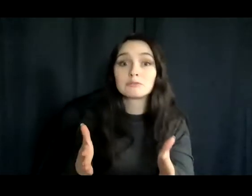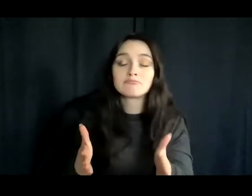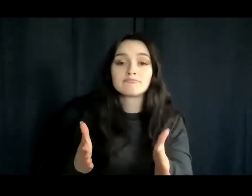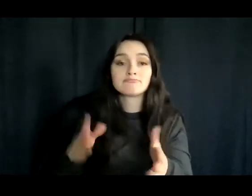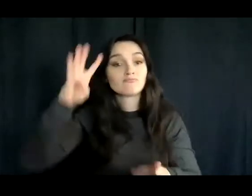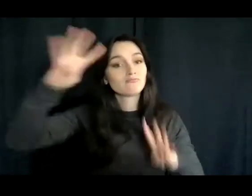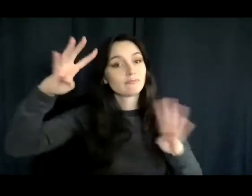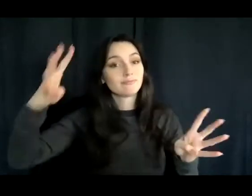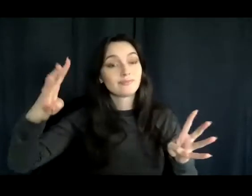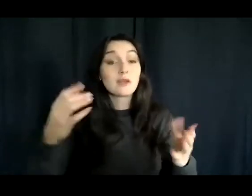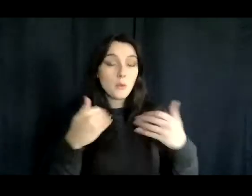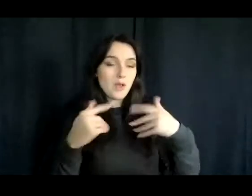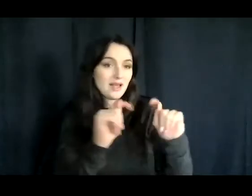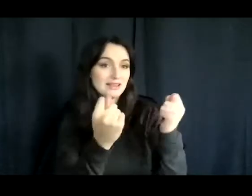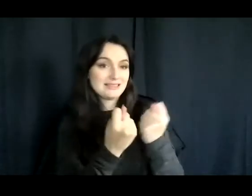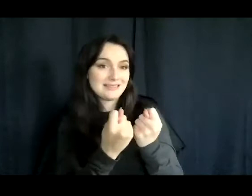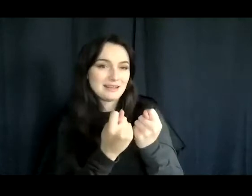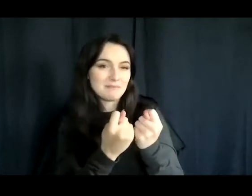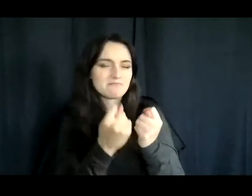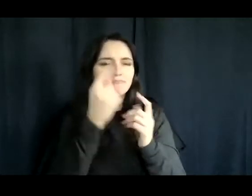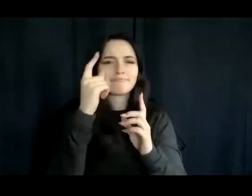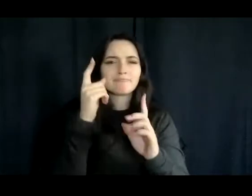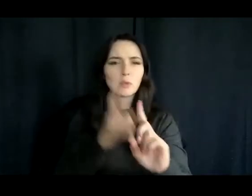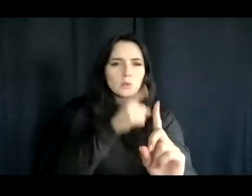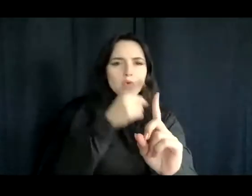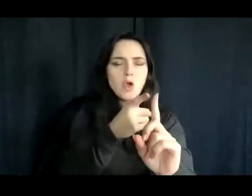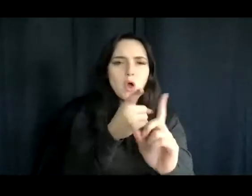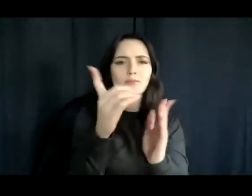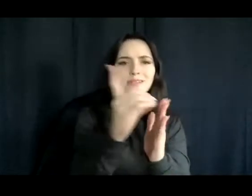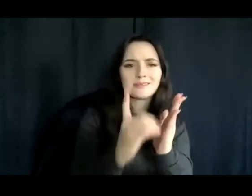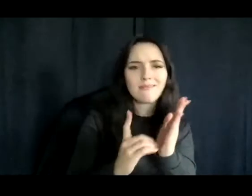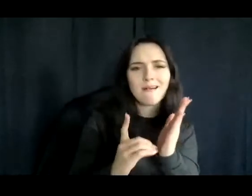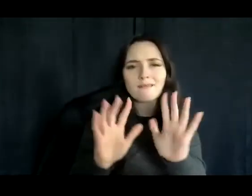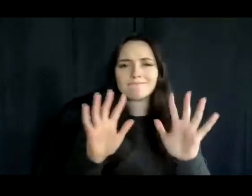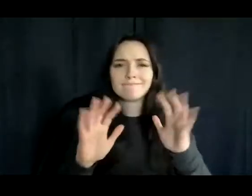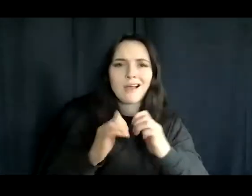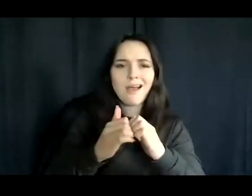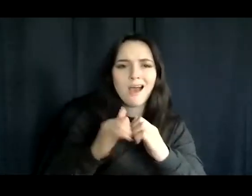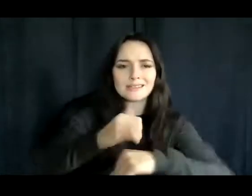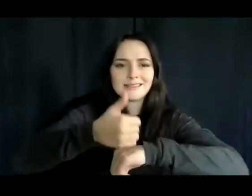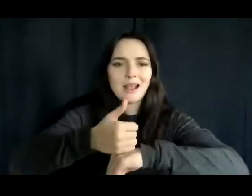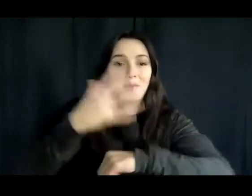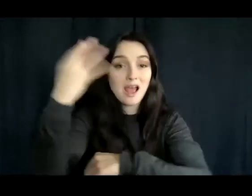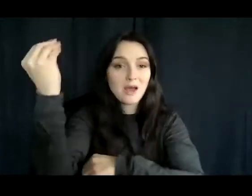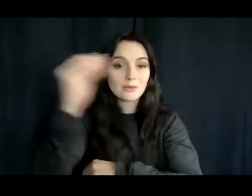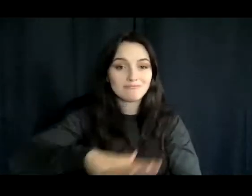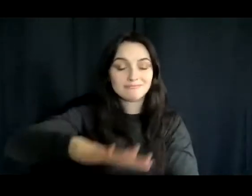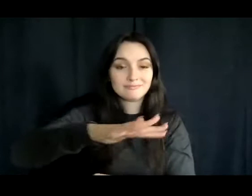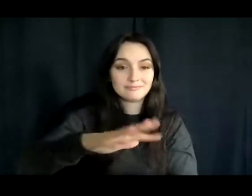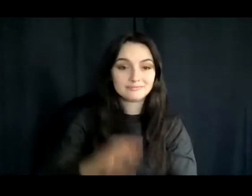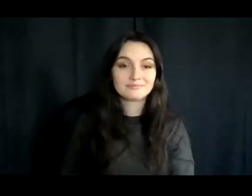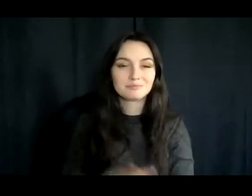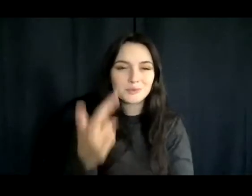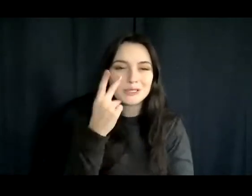team that was dedicated to designing this outdoor space, and we had this piece with all of the